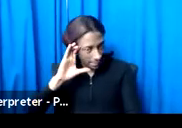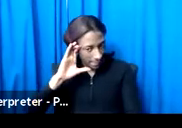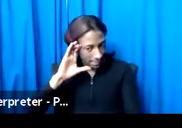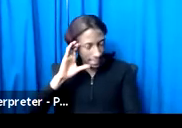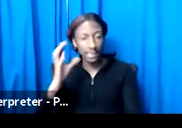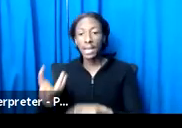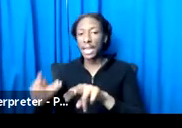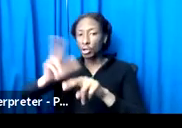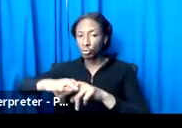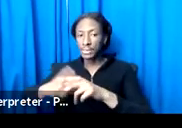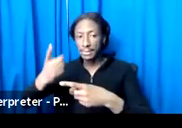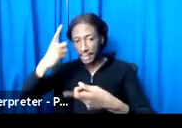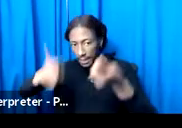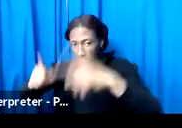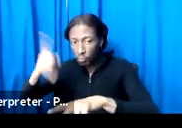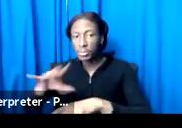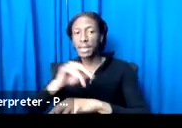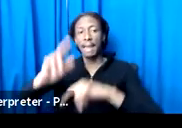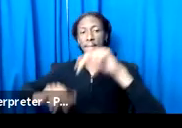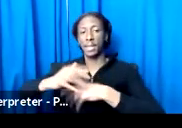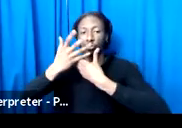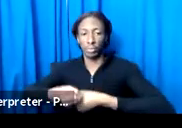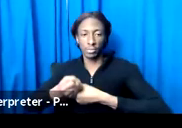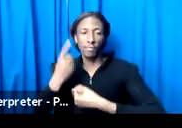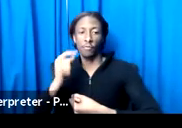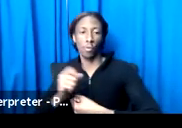trust in the COVID-19 vaccine. Next slide.